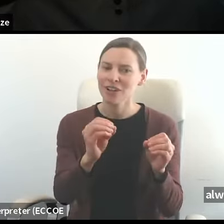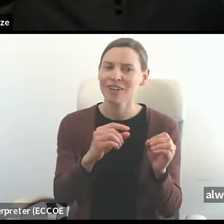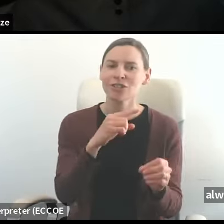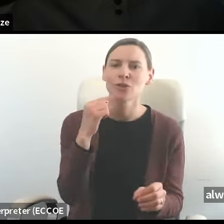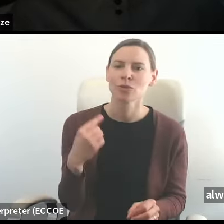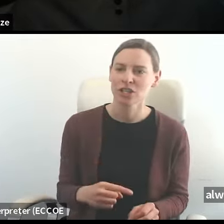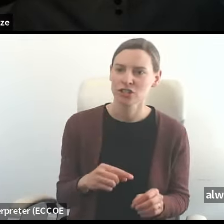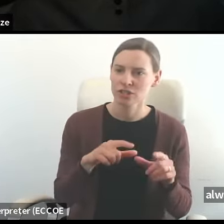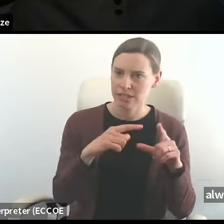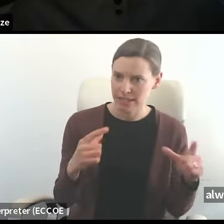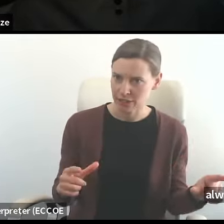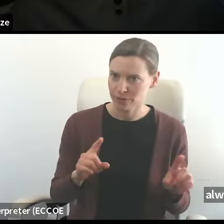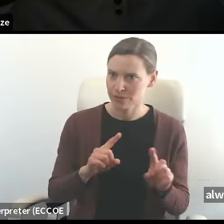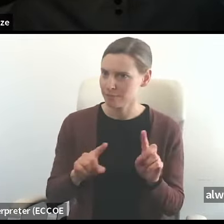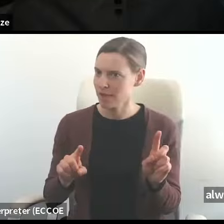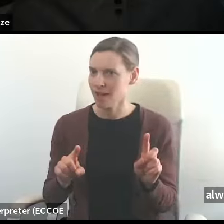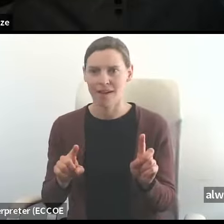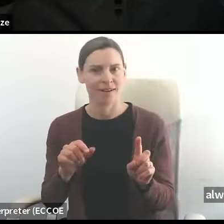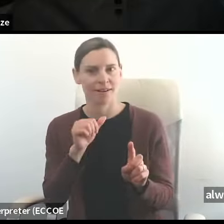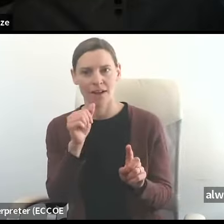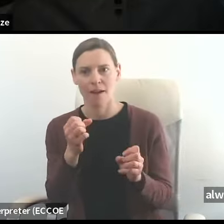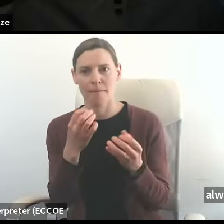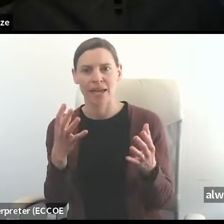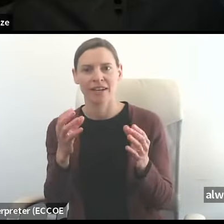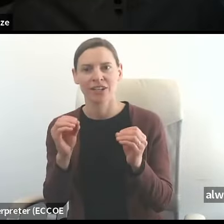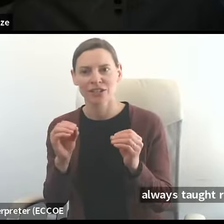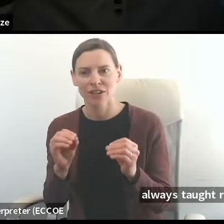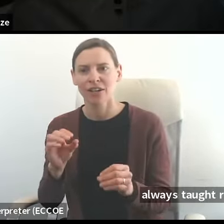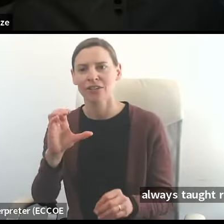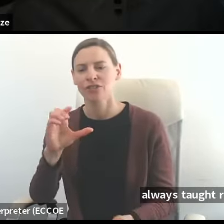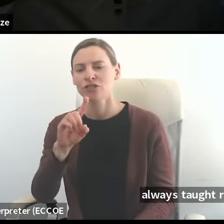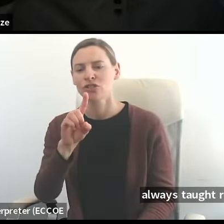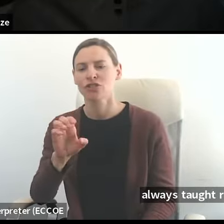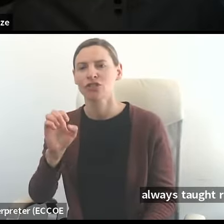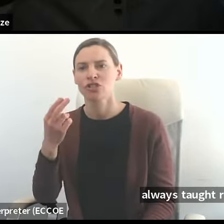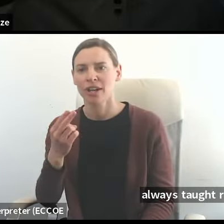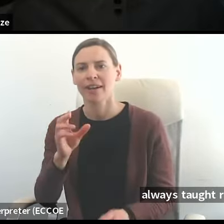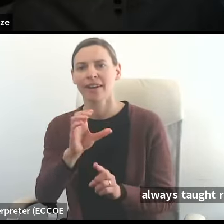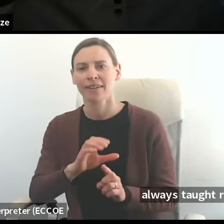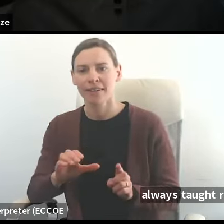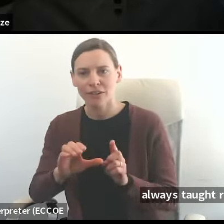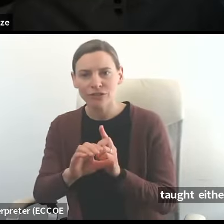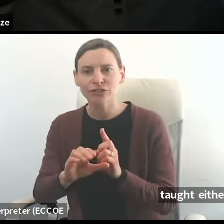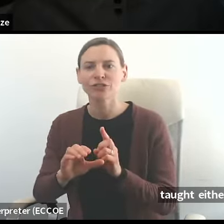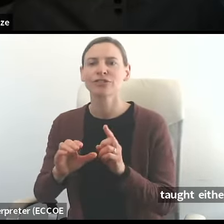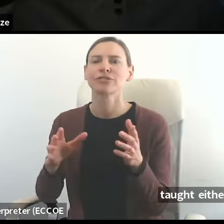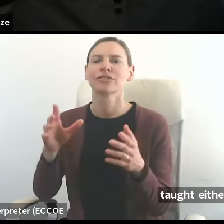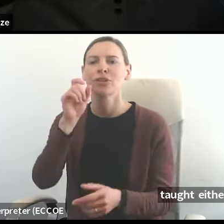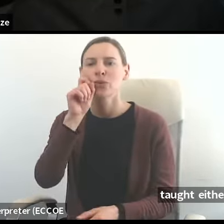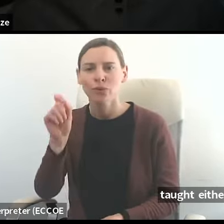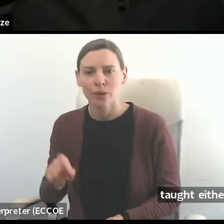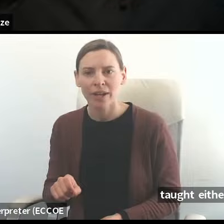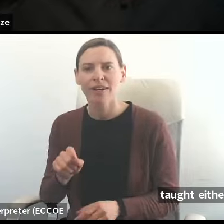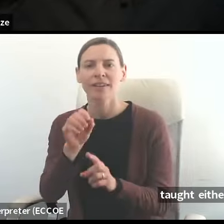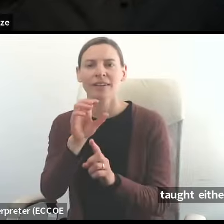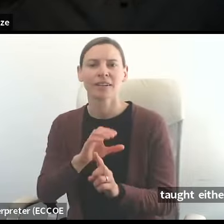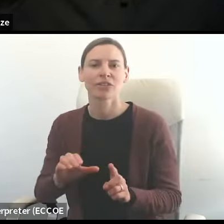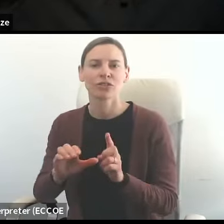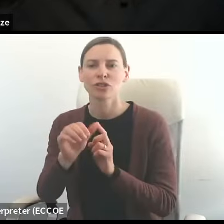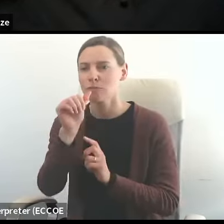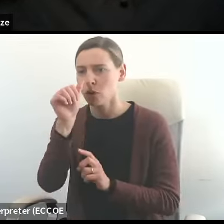very few of them taught either Czech culture or Ukrainian culture or Polish culture or the complexity of the